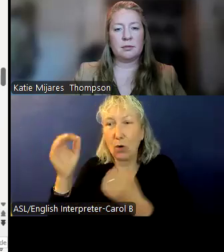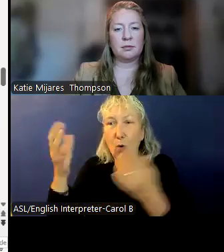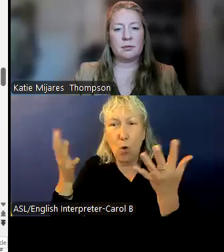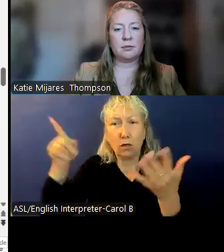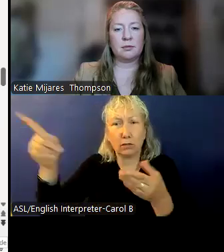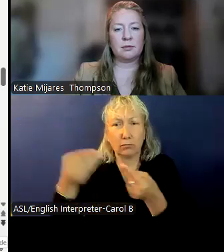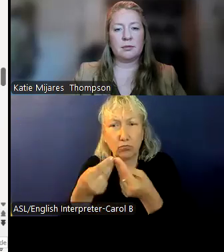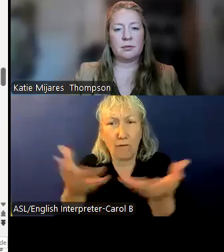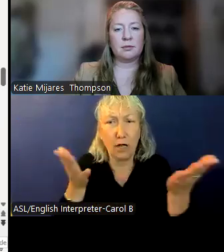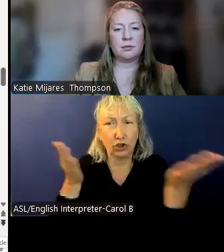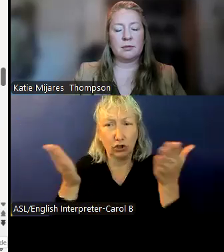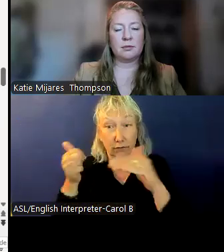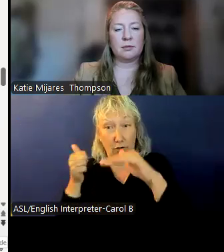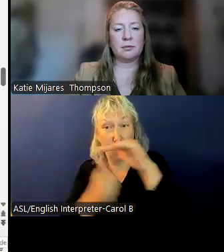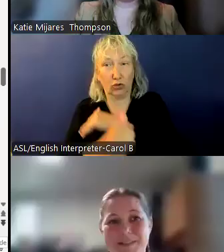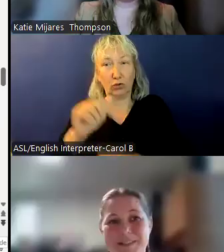Office of Developmental